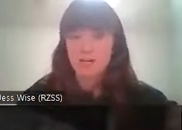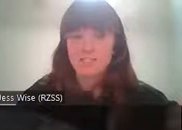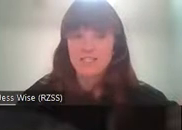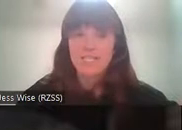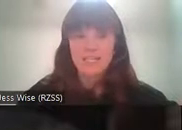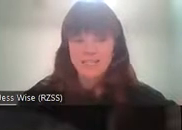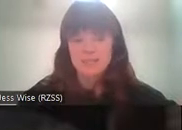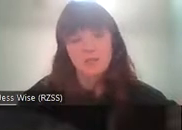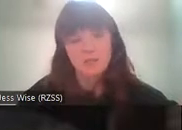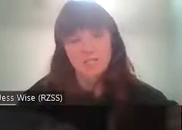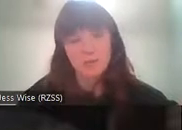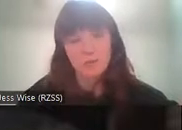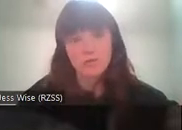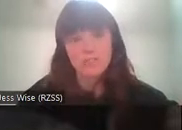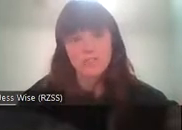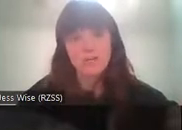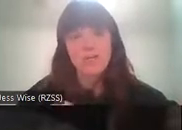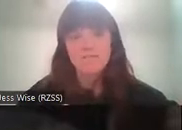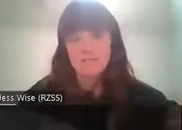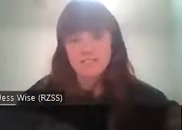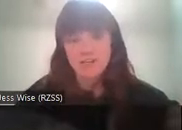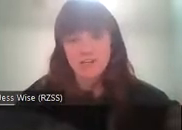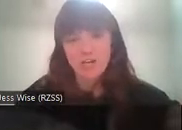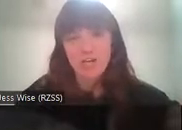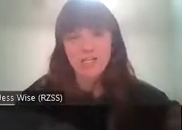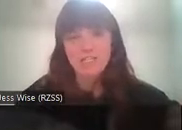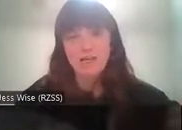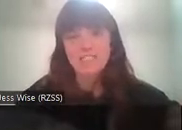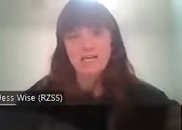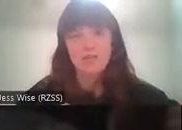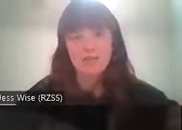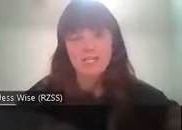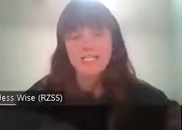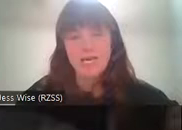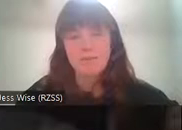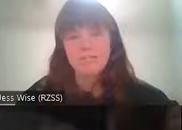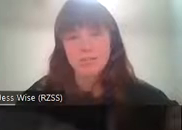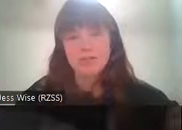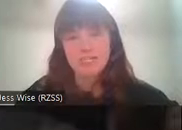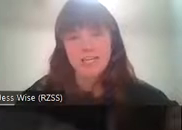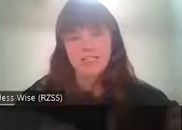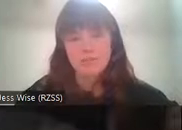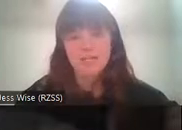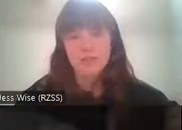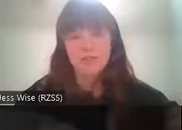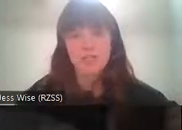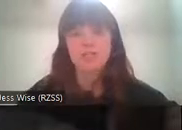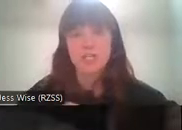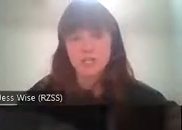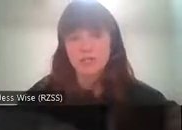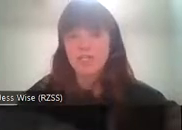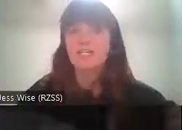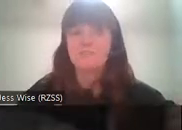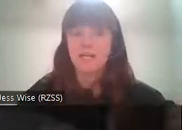of living crisis, this is going to be really important. So for this scenario, I'd like you to write down three steps that you can take to make sure that